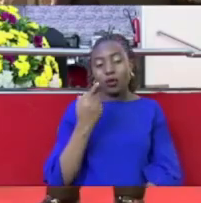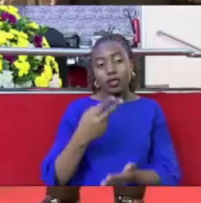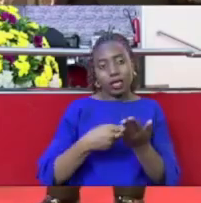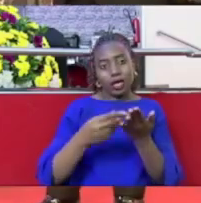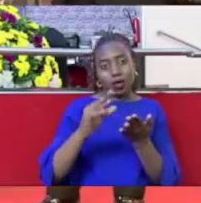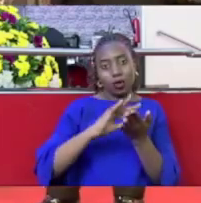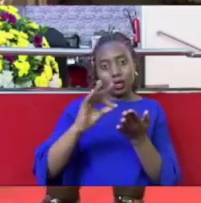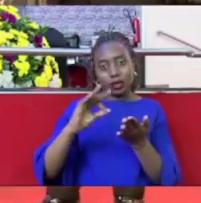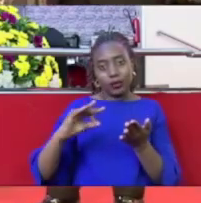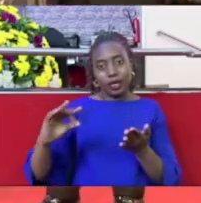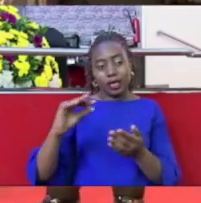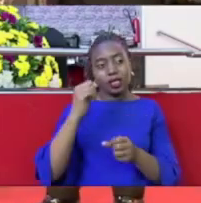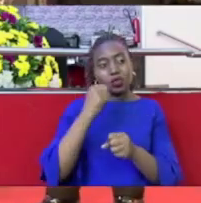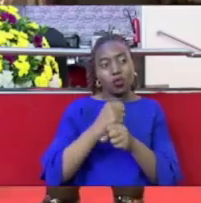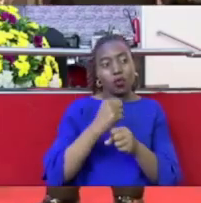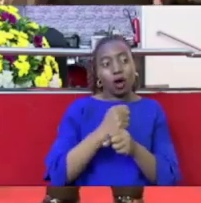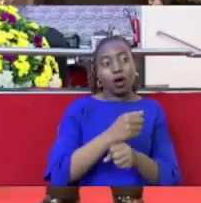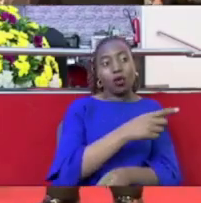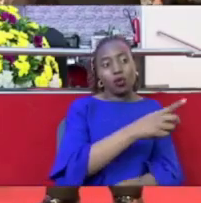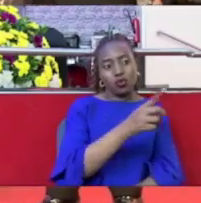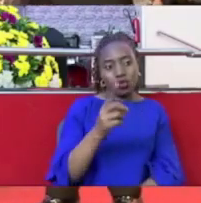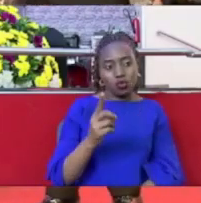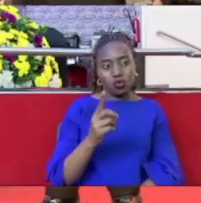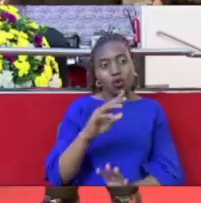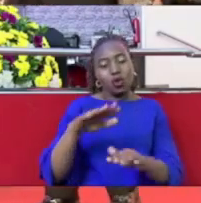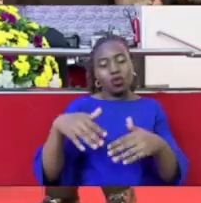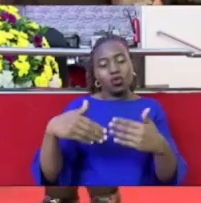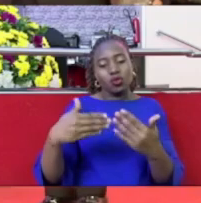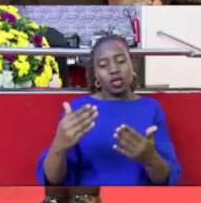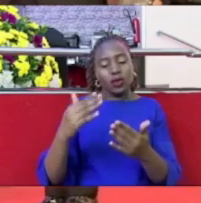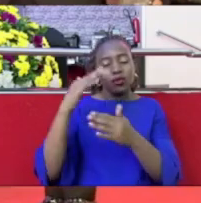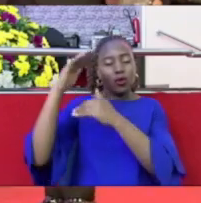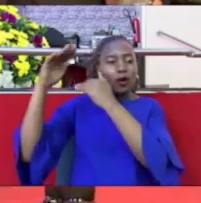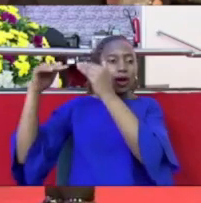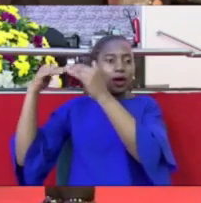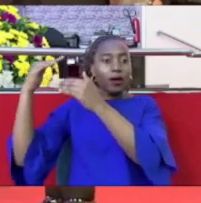on you, to give you a heavenly language